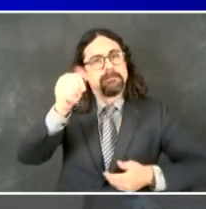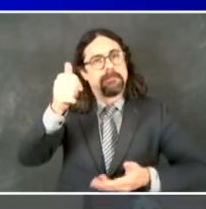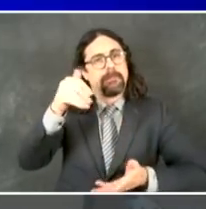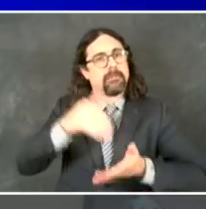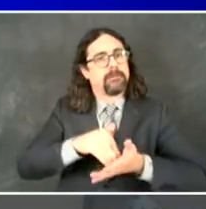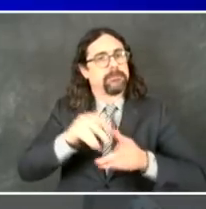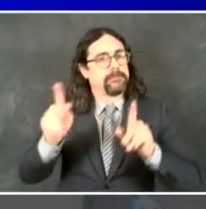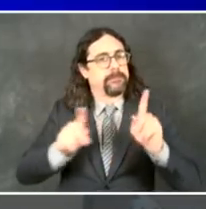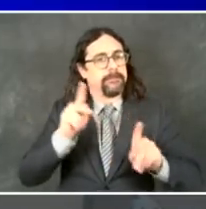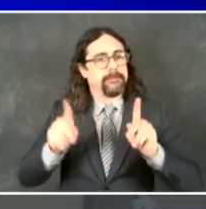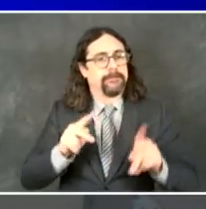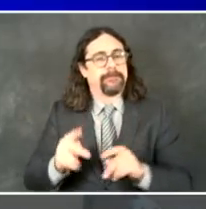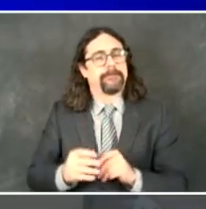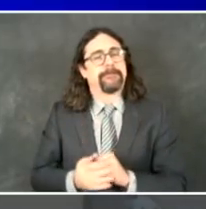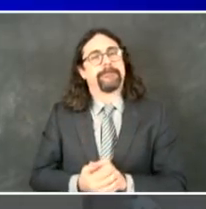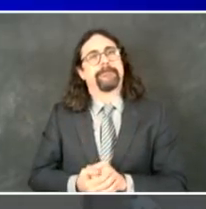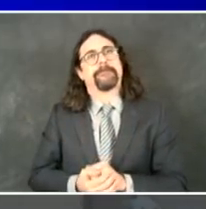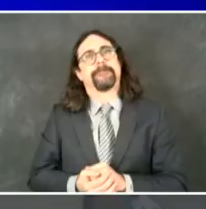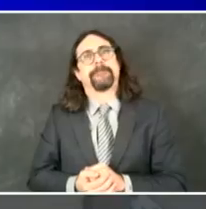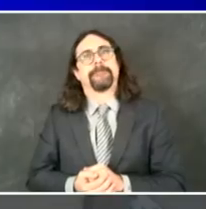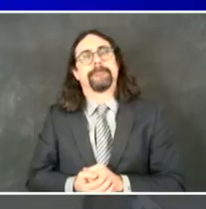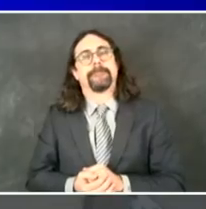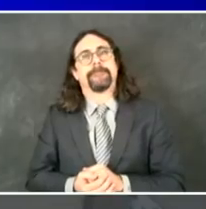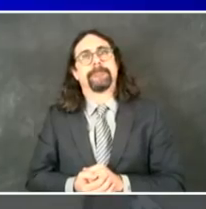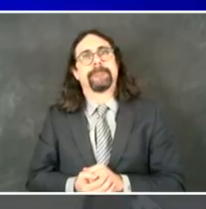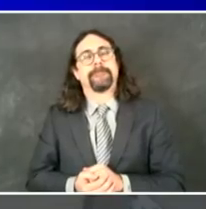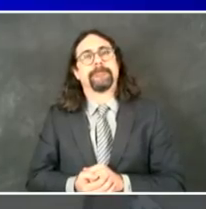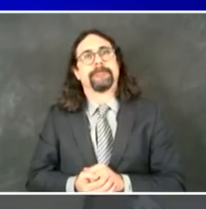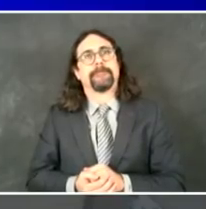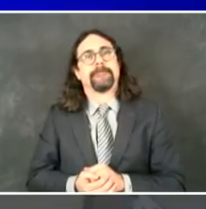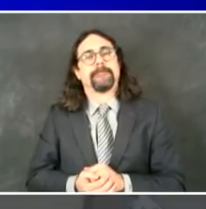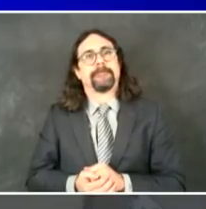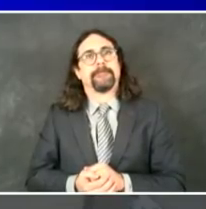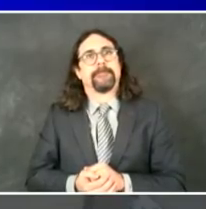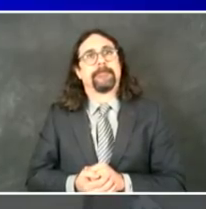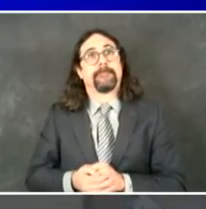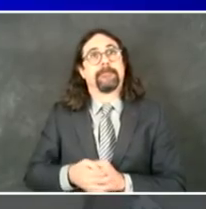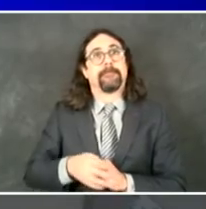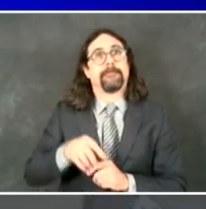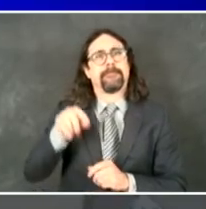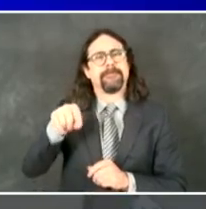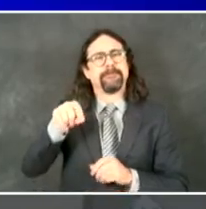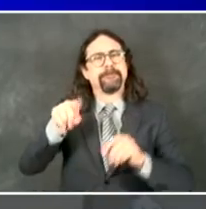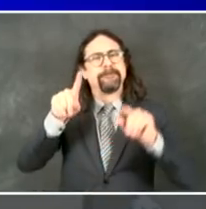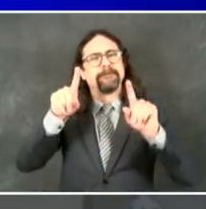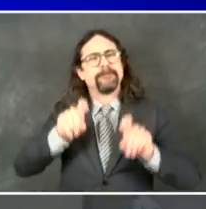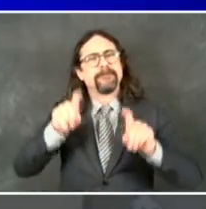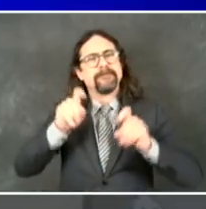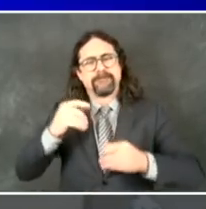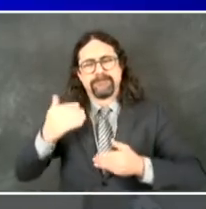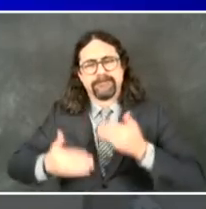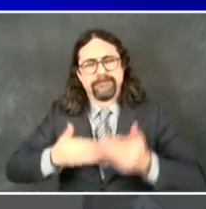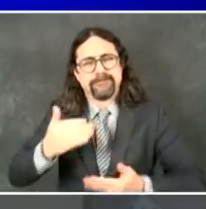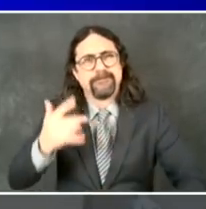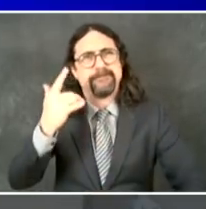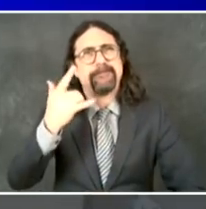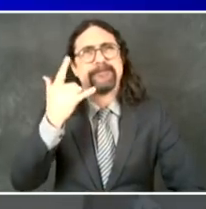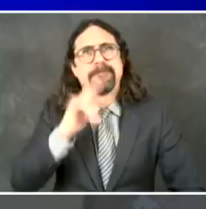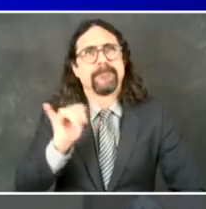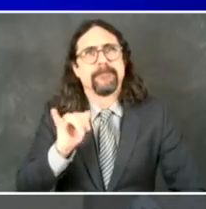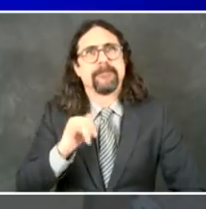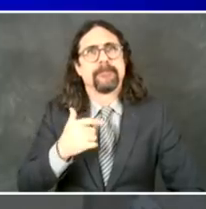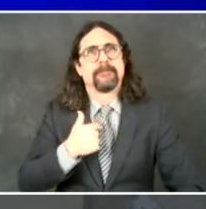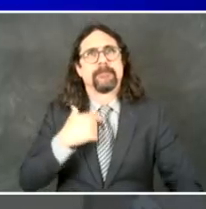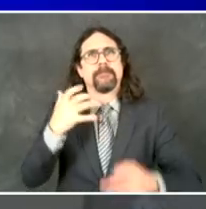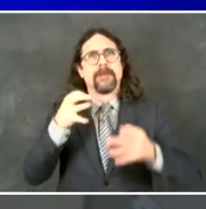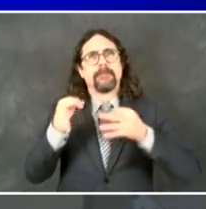we've known up to now, the test kits that were used, which had a specific long swab and